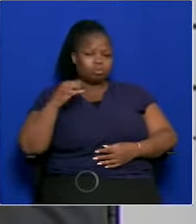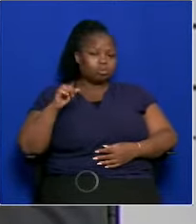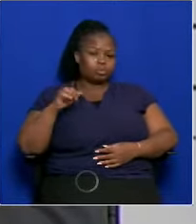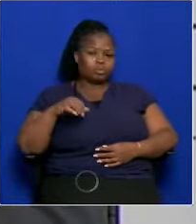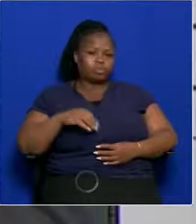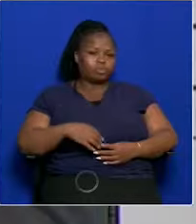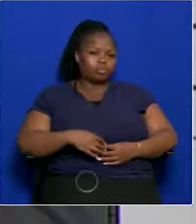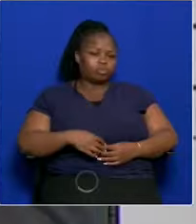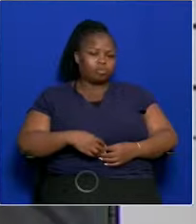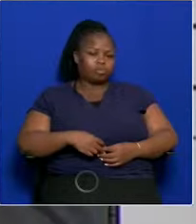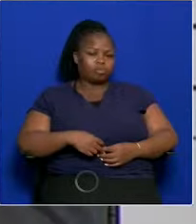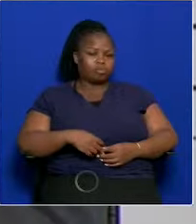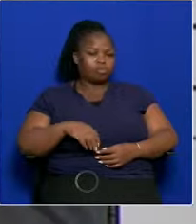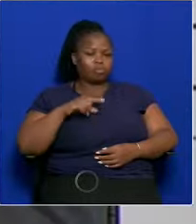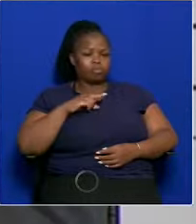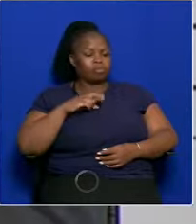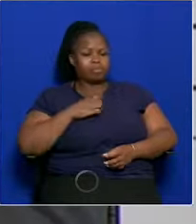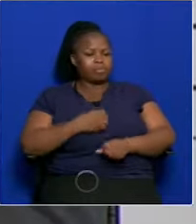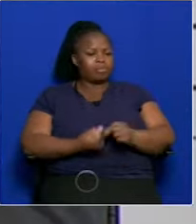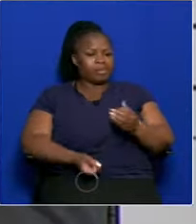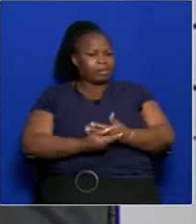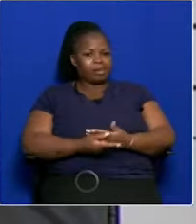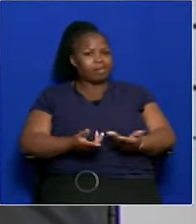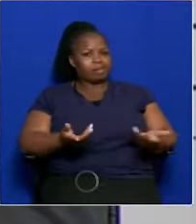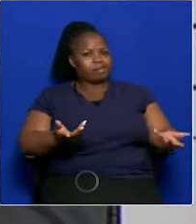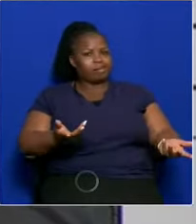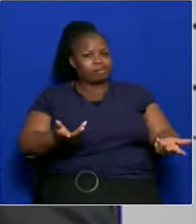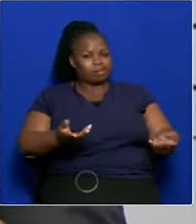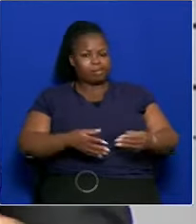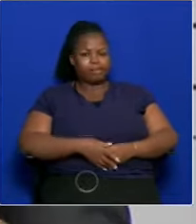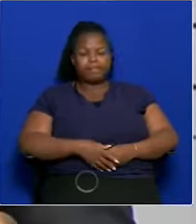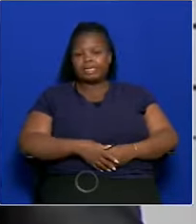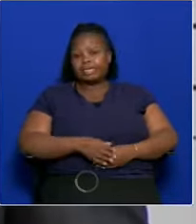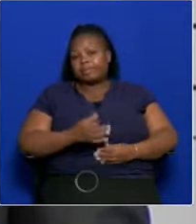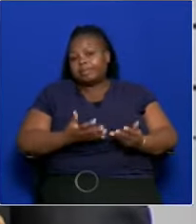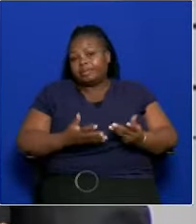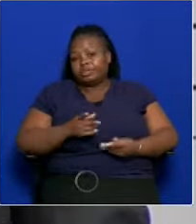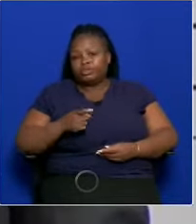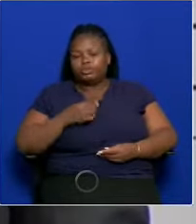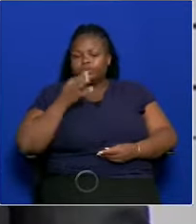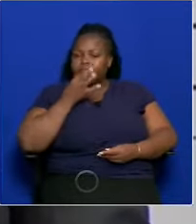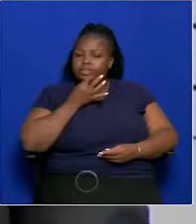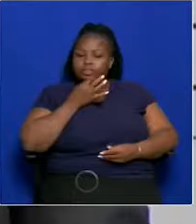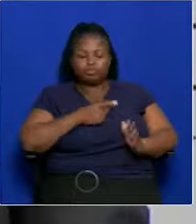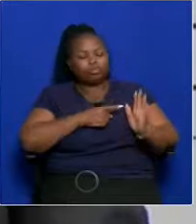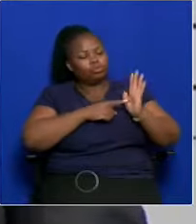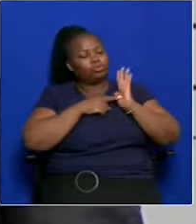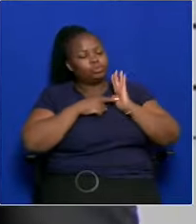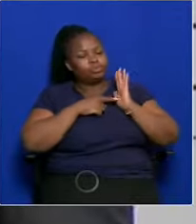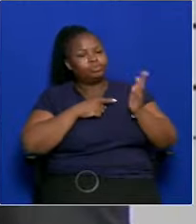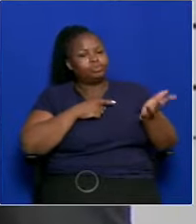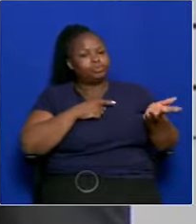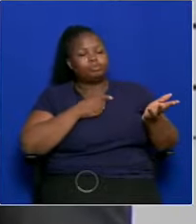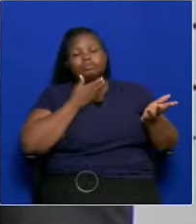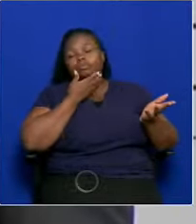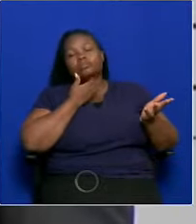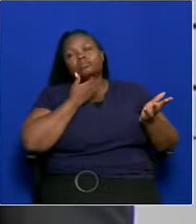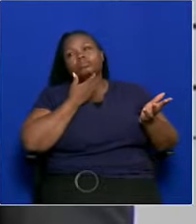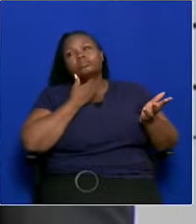because it didn't happen to me. Unless you are saying, you showed me, I was shown, Commissioner,